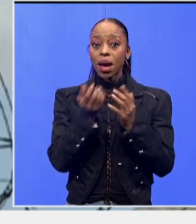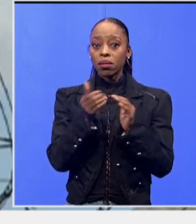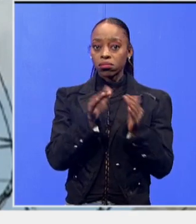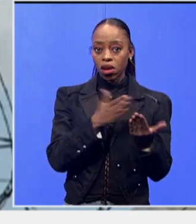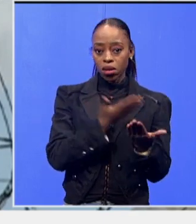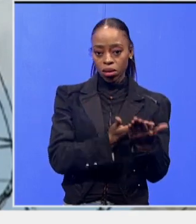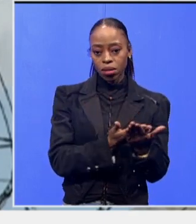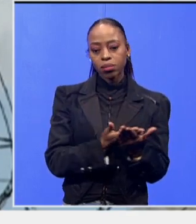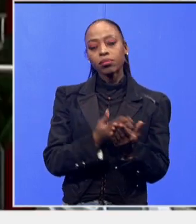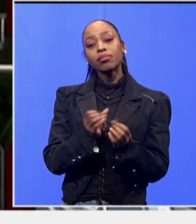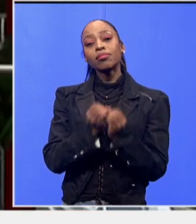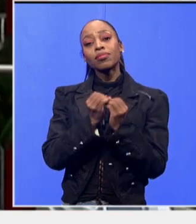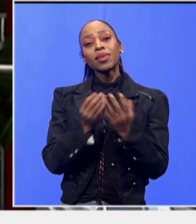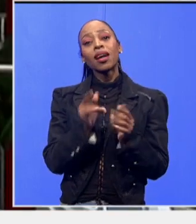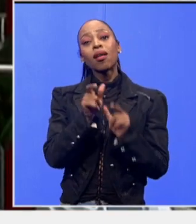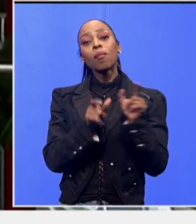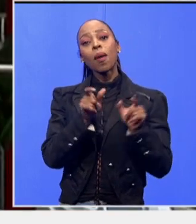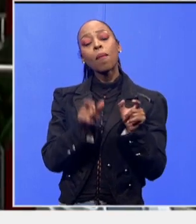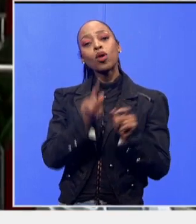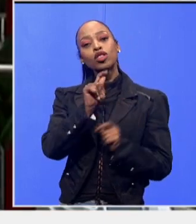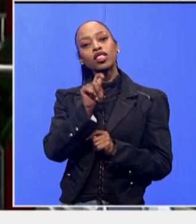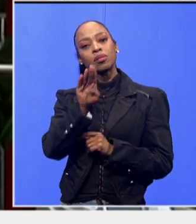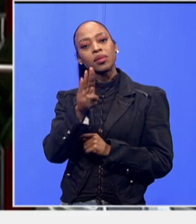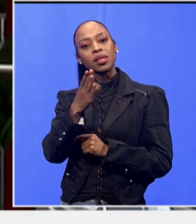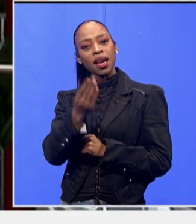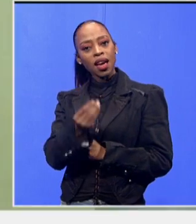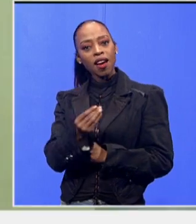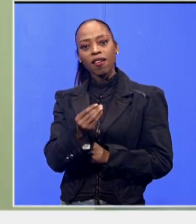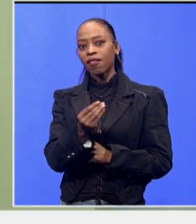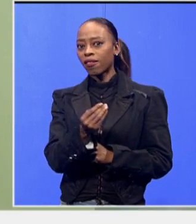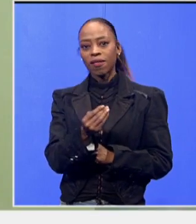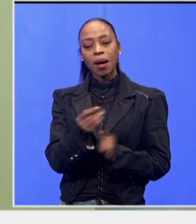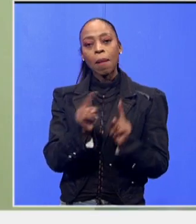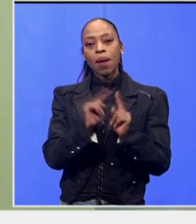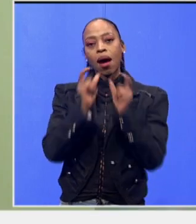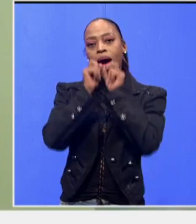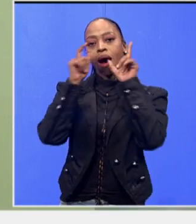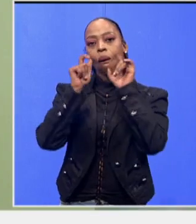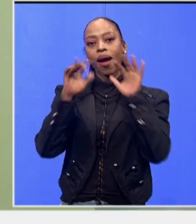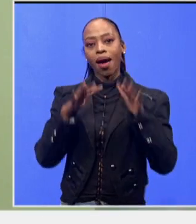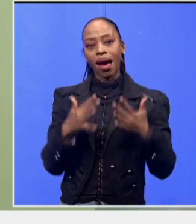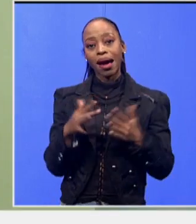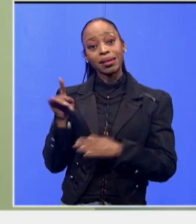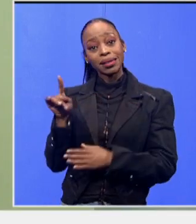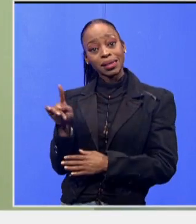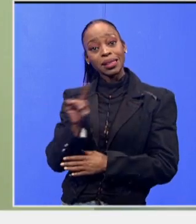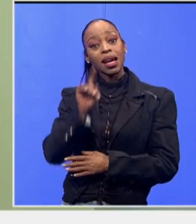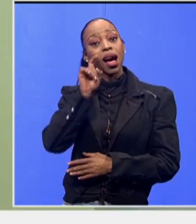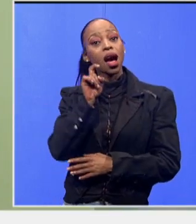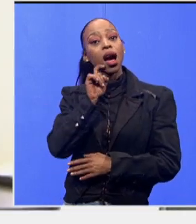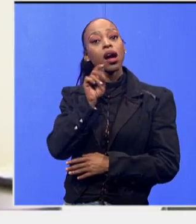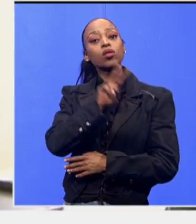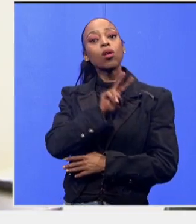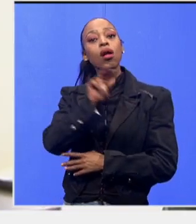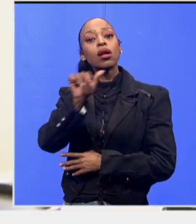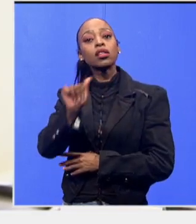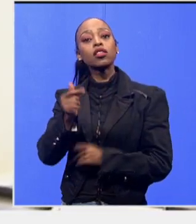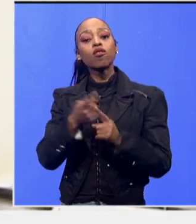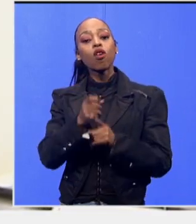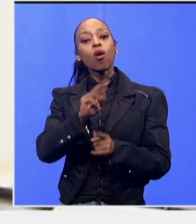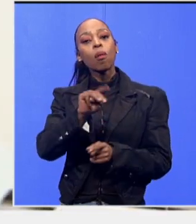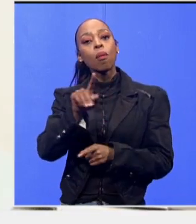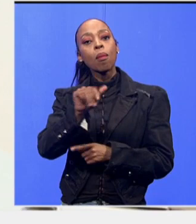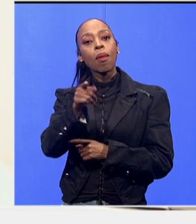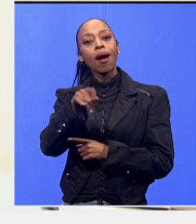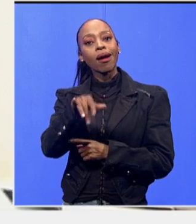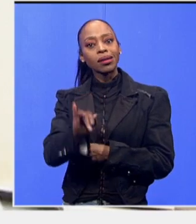people sick with TB in South Africa are not diagnosed. This 26-year-old TB patient from Umlazi is a volunteer in one